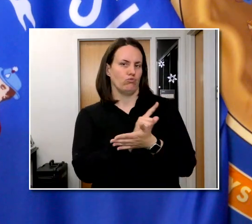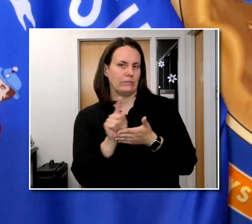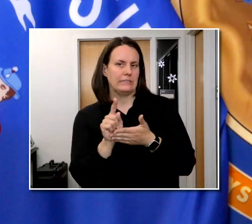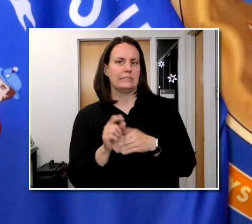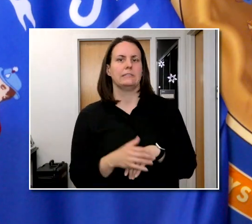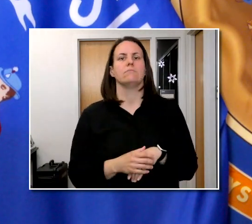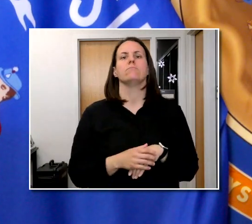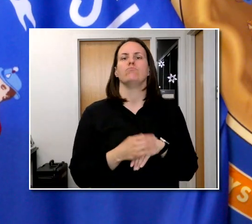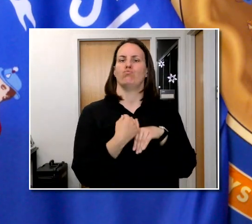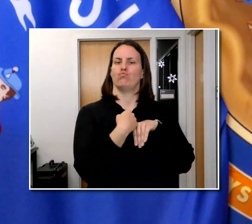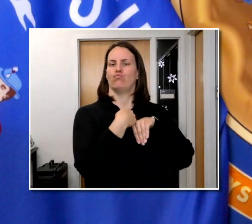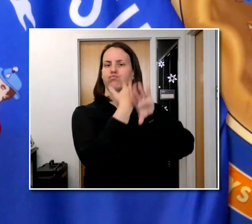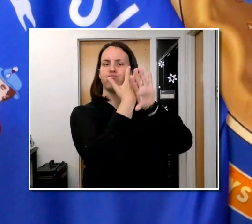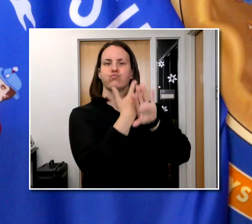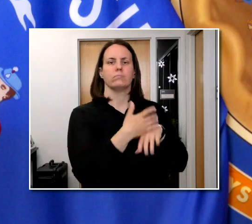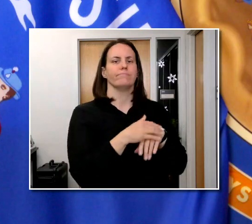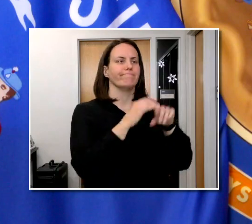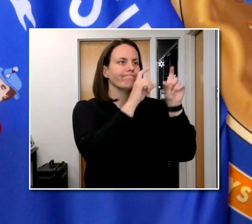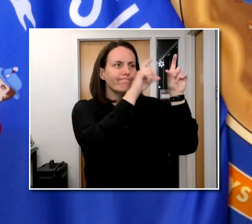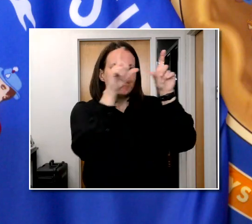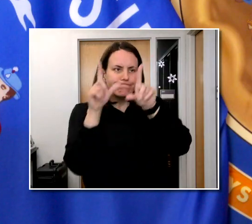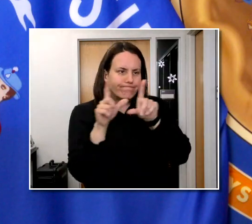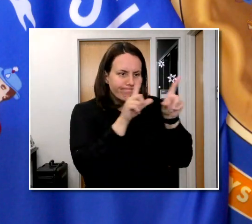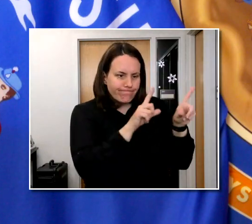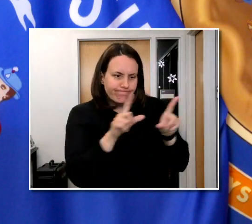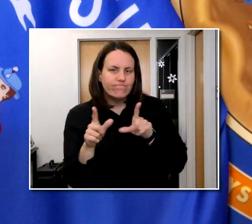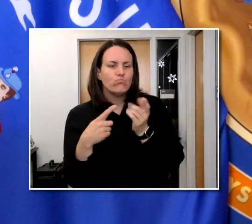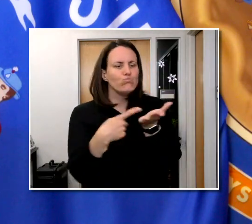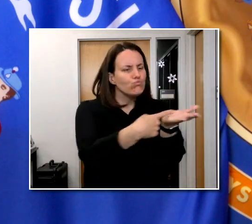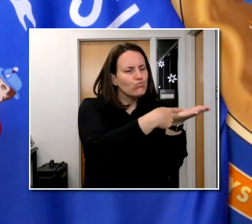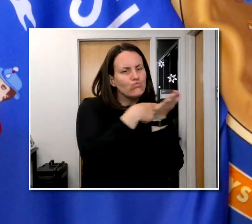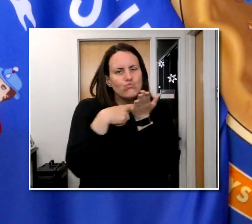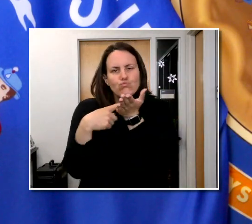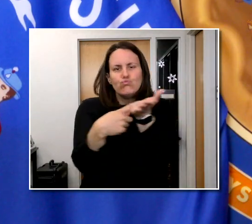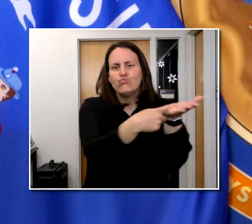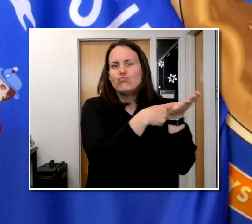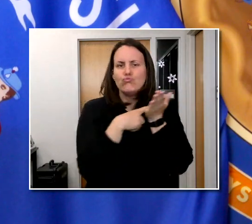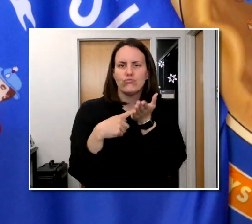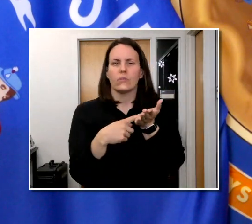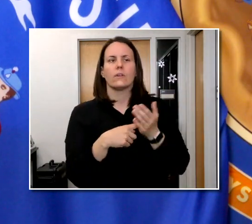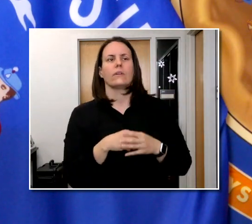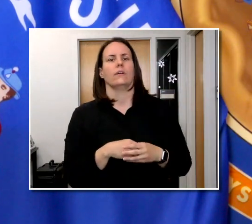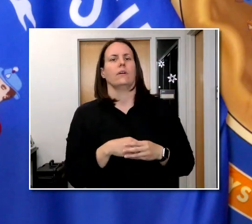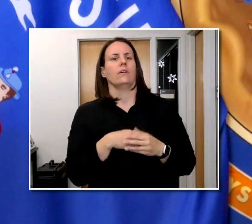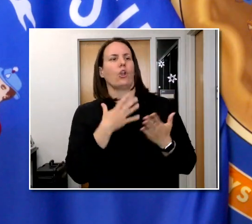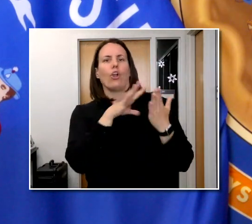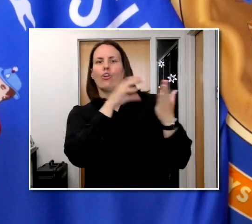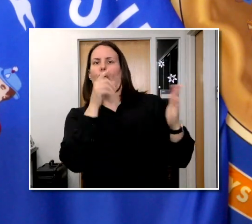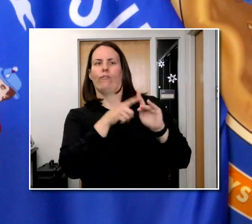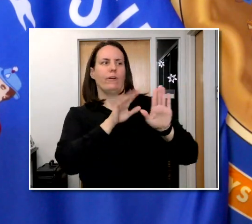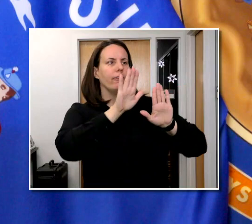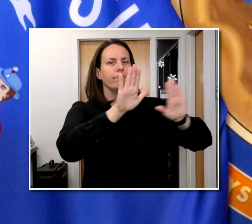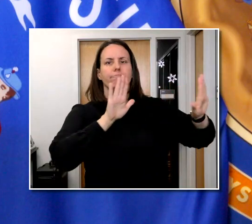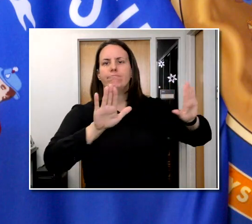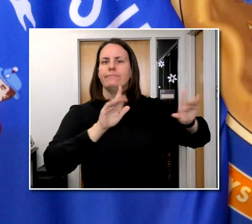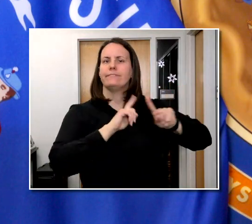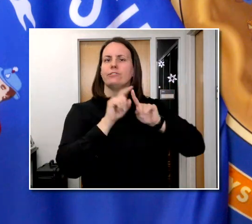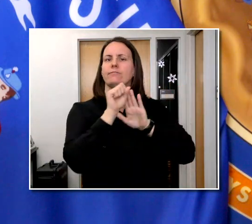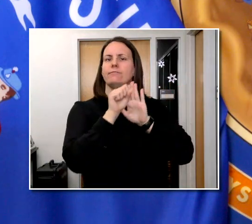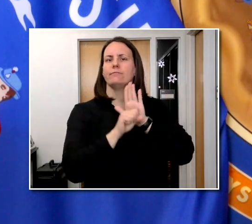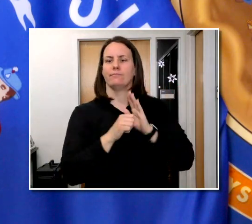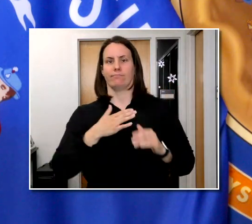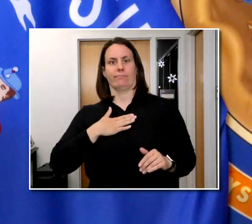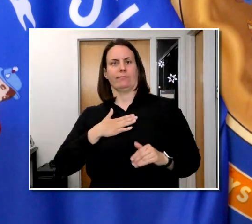examples, one of the things that we got early on from that network of other Adjutant Generals was the overall method that we're